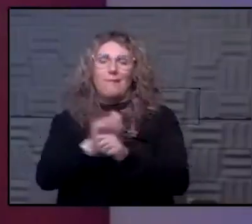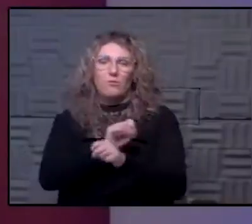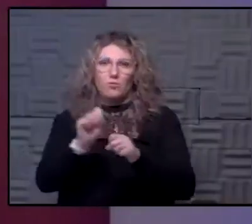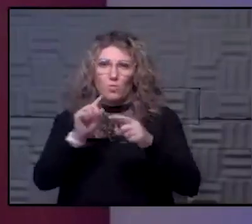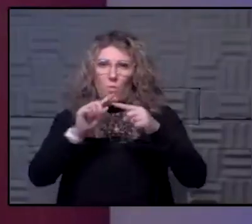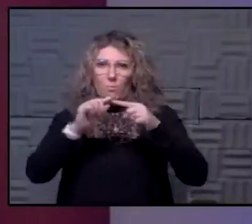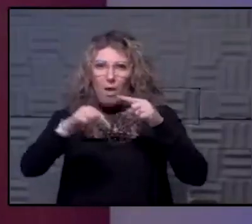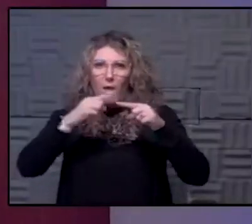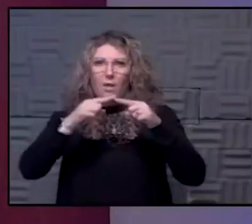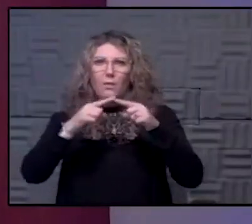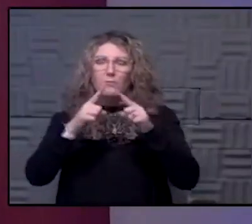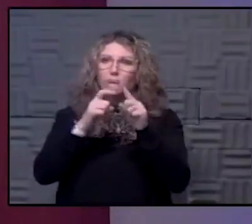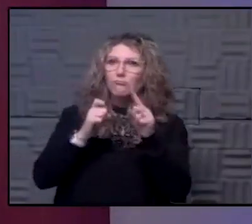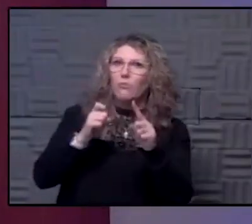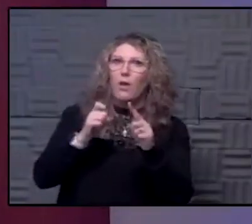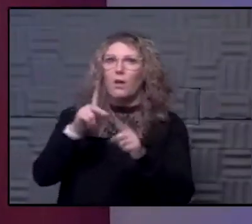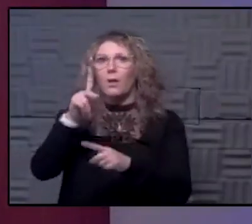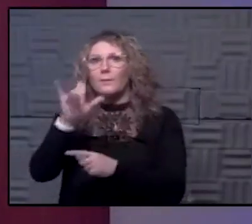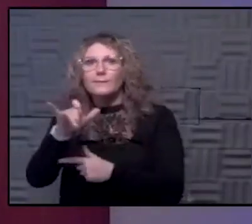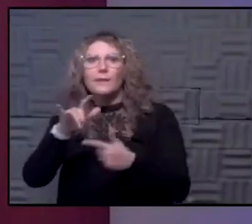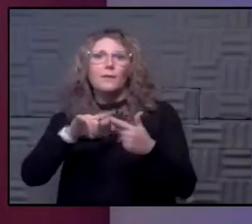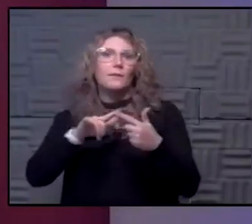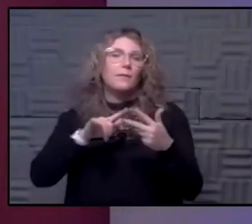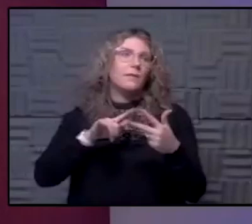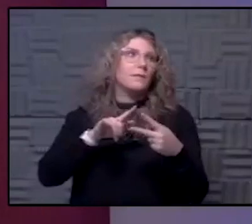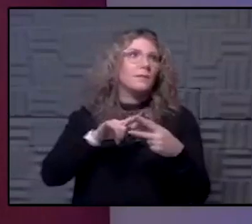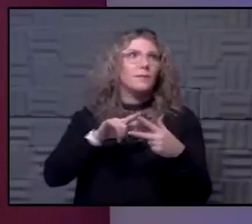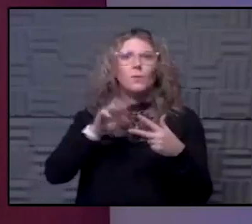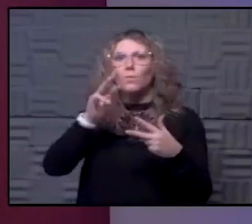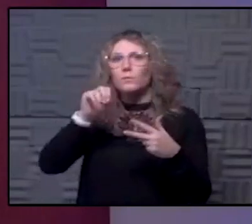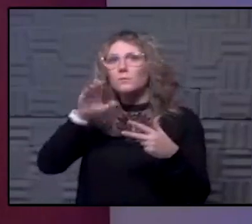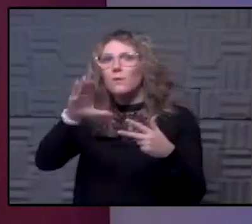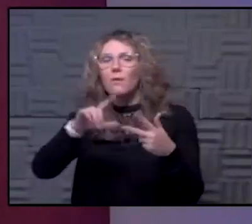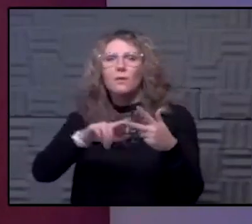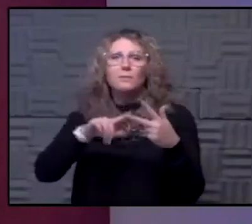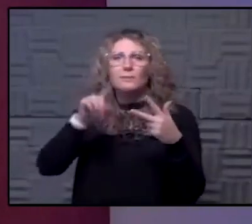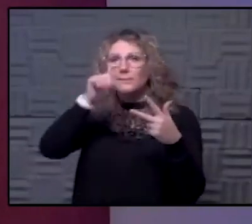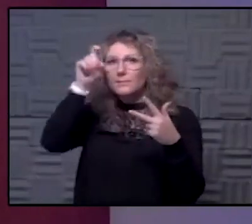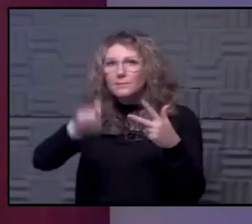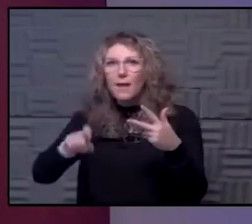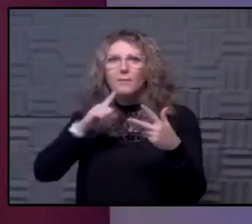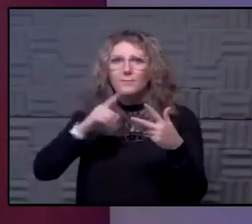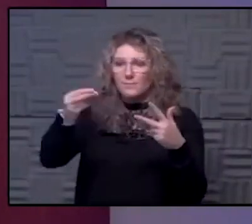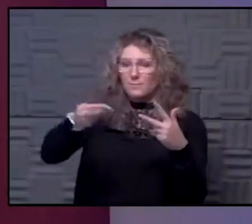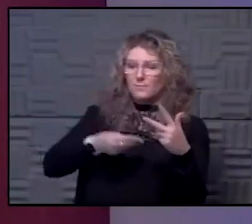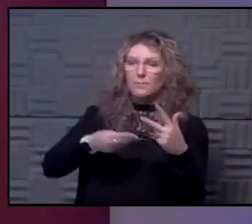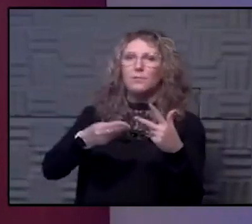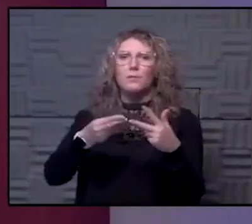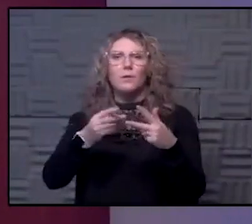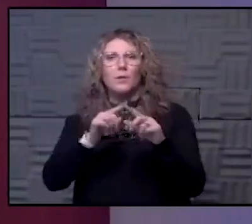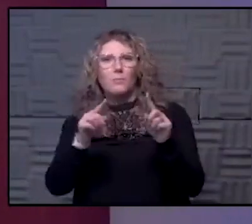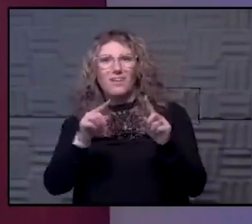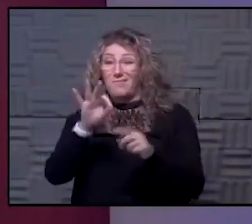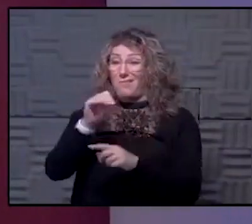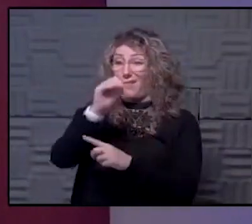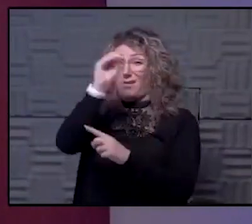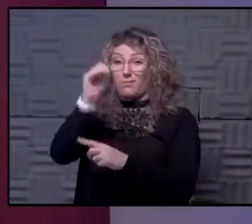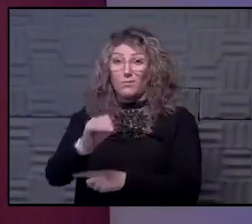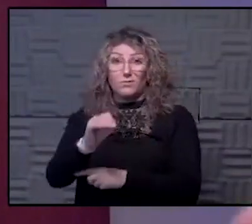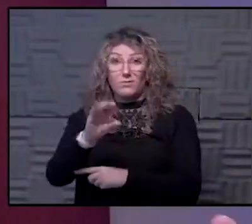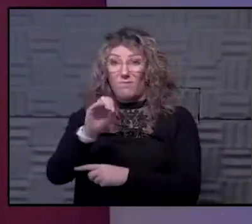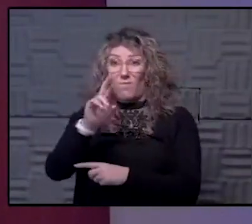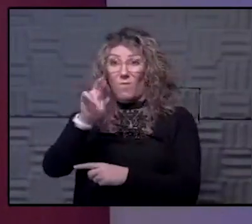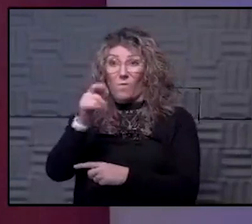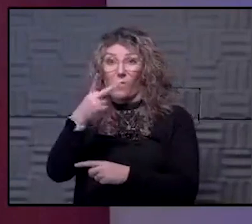from Kentucky, Wisconsin, Texas, and whereas we used to get 90% of organs from